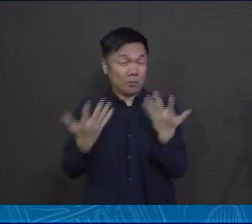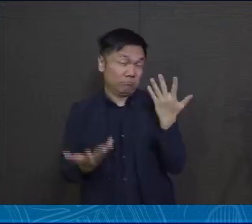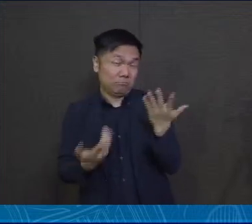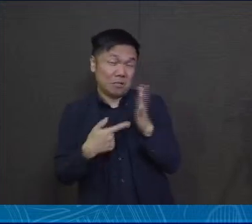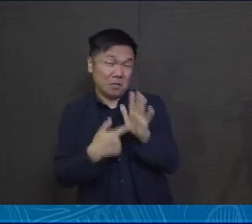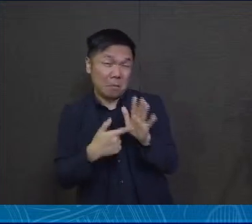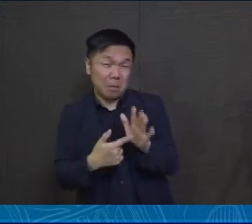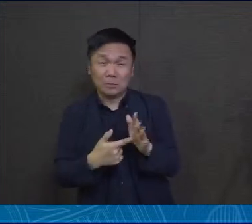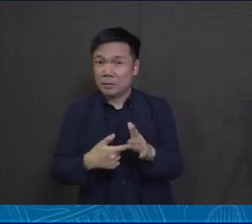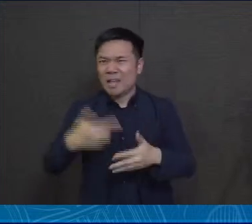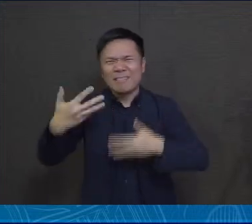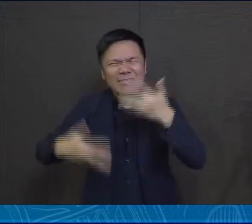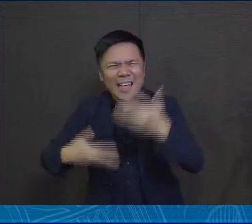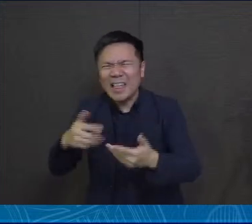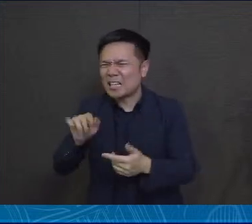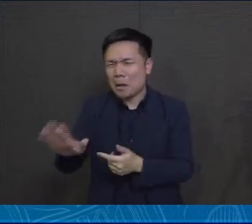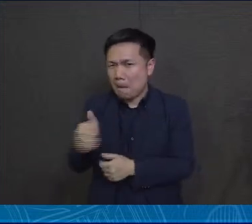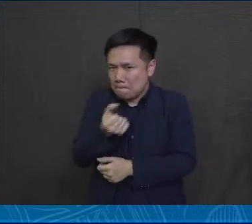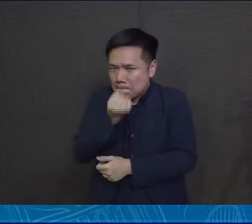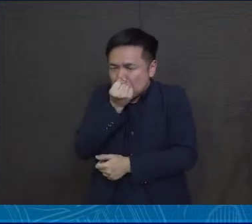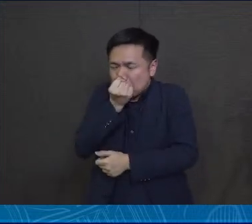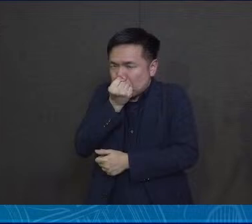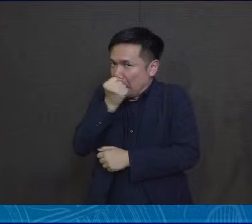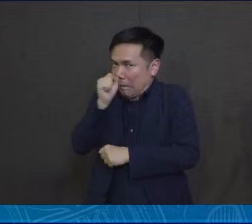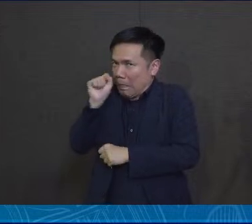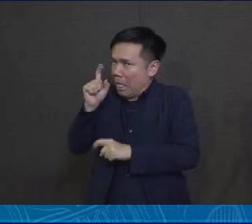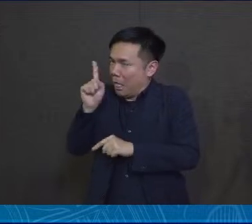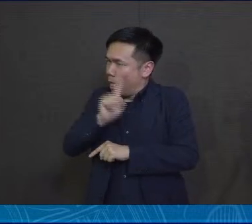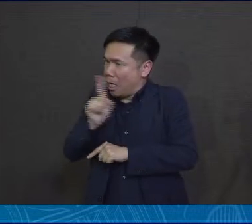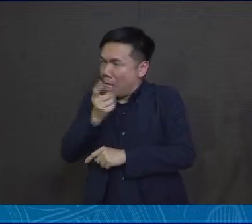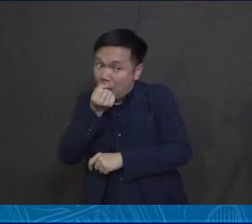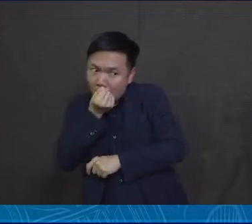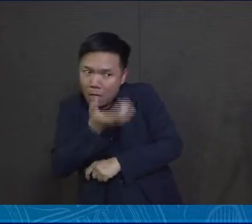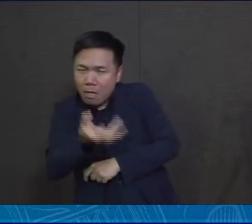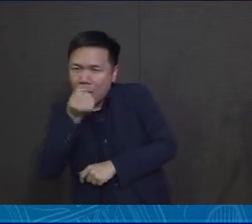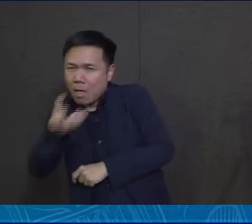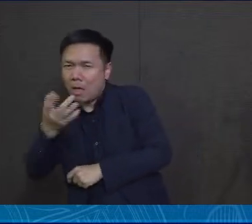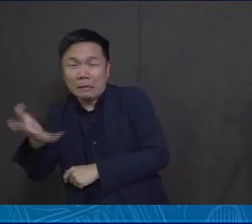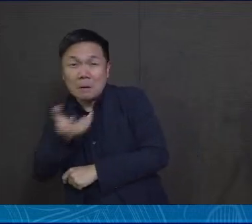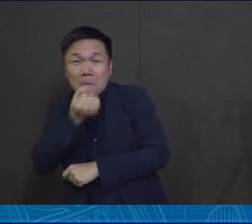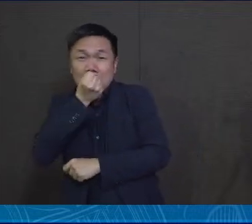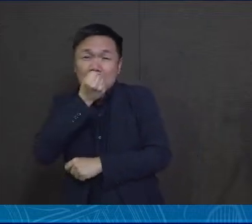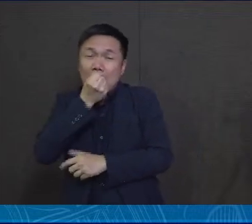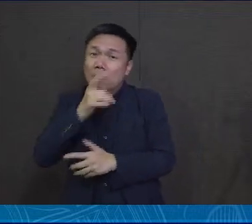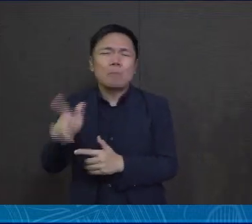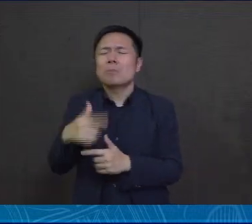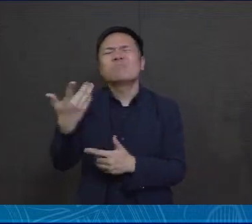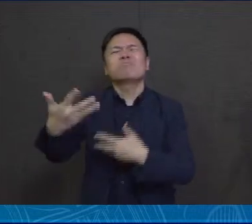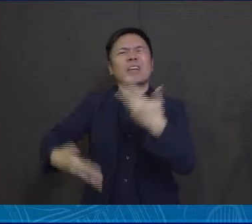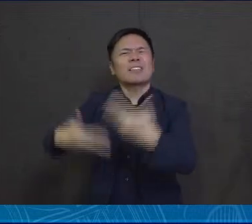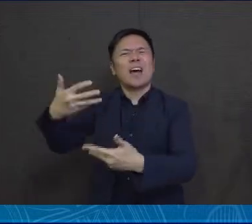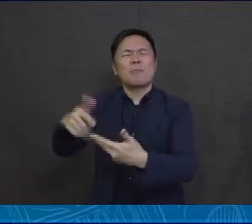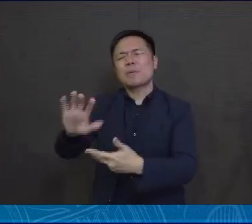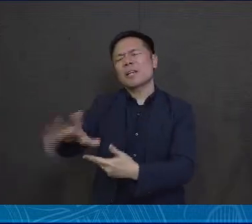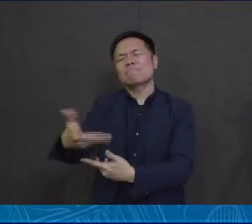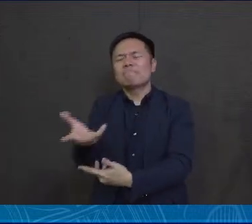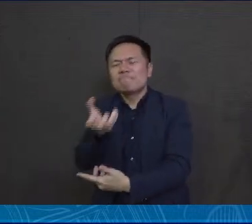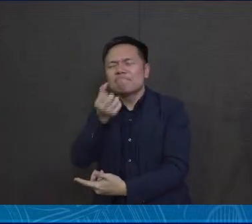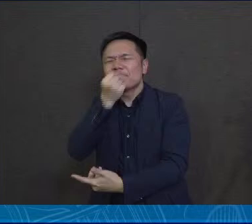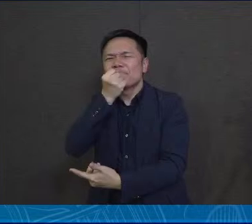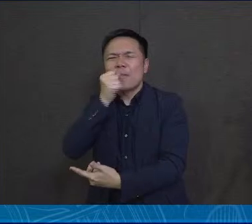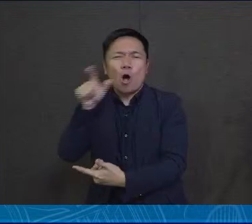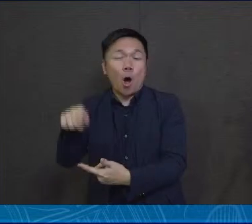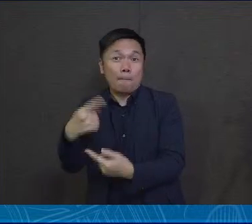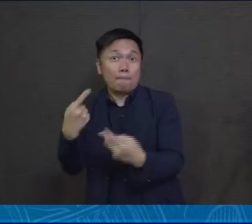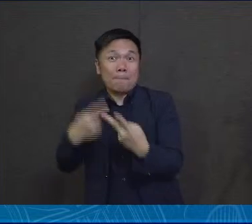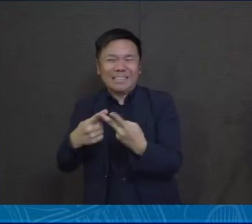say, data privacy, there are also enablers that can help you to overcome that, whether it's anonymising data, aggregating